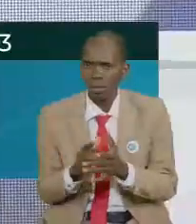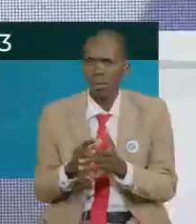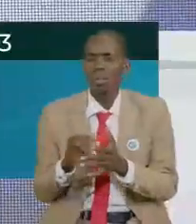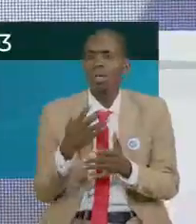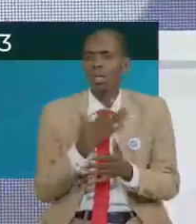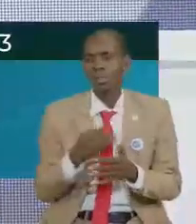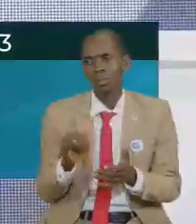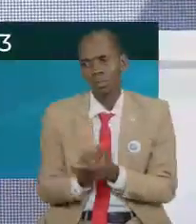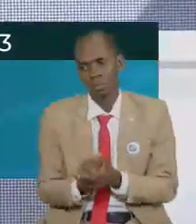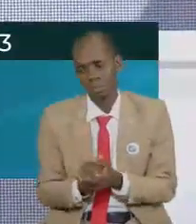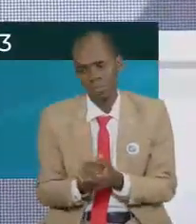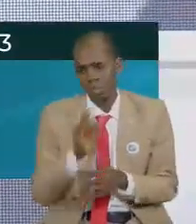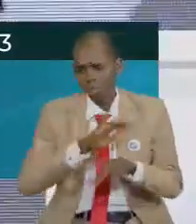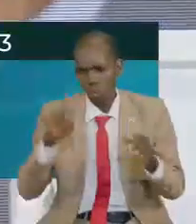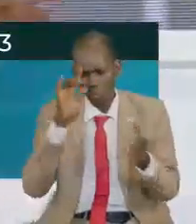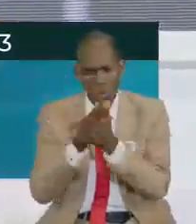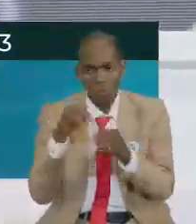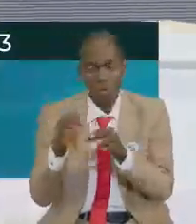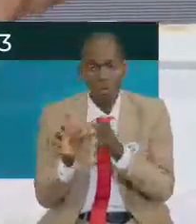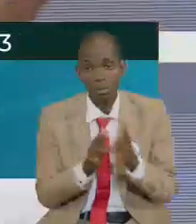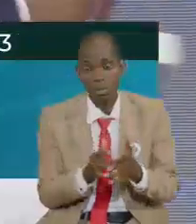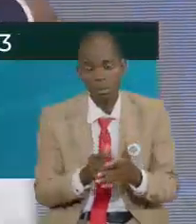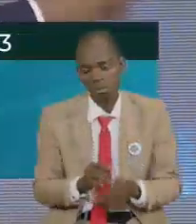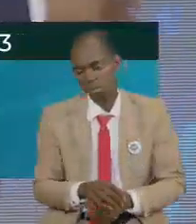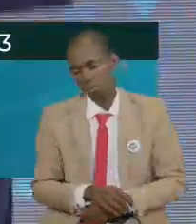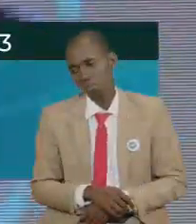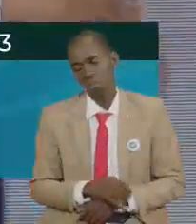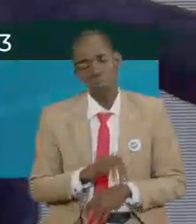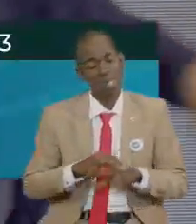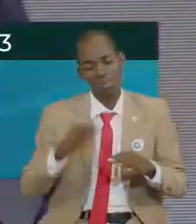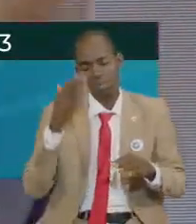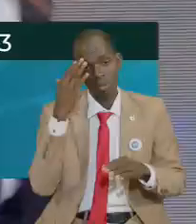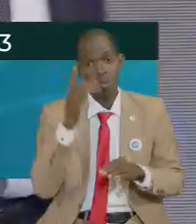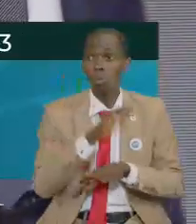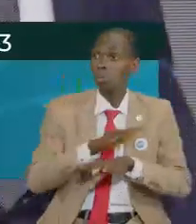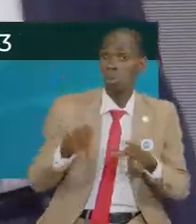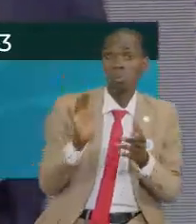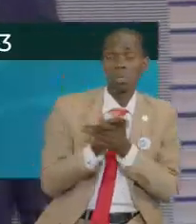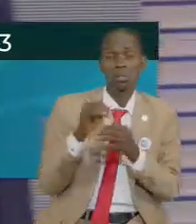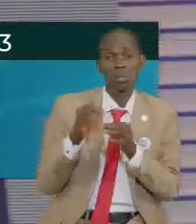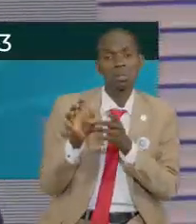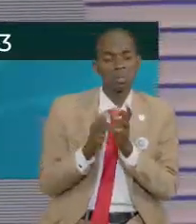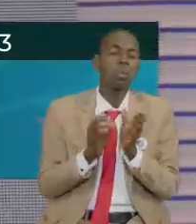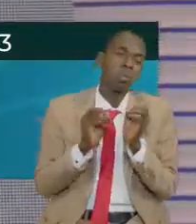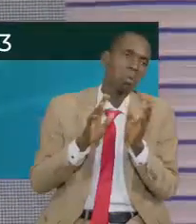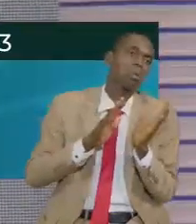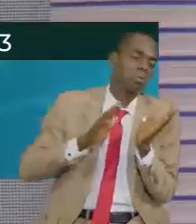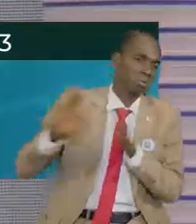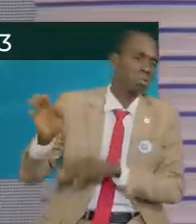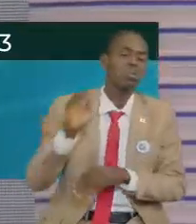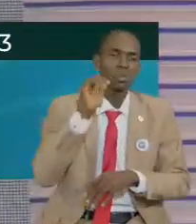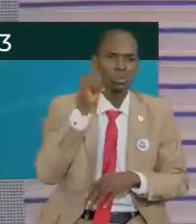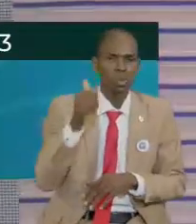I don't know. Okay, we laugh, we smile, we say, if you don't believe him now, maybe tomorrow you'll believe him.